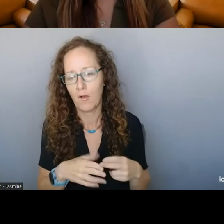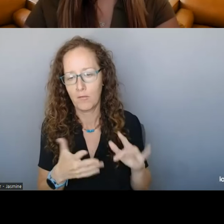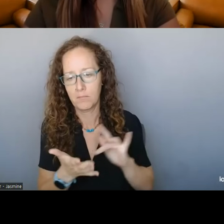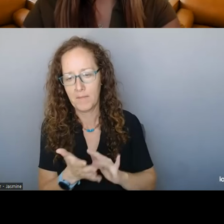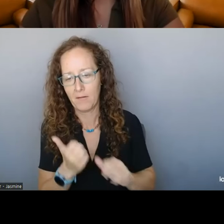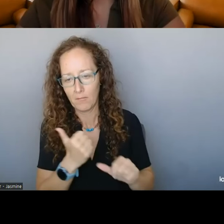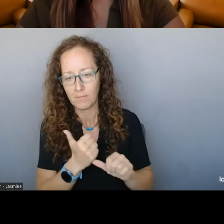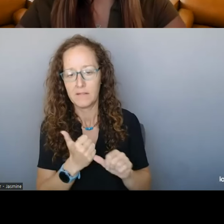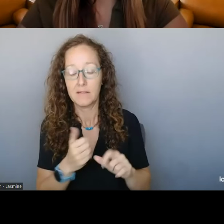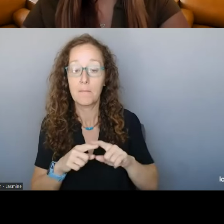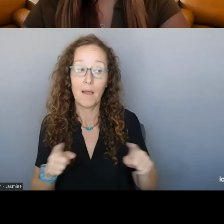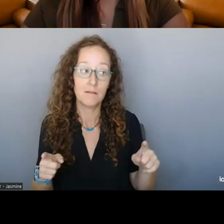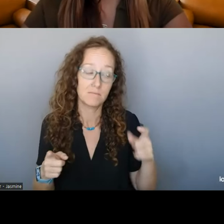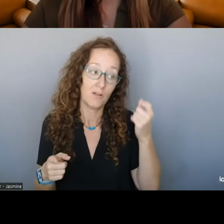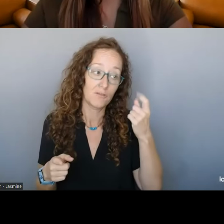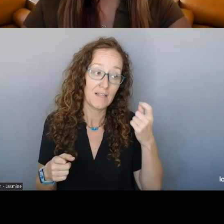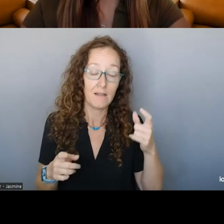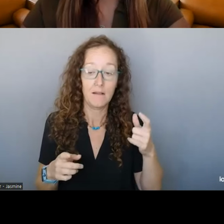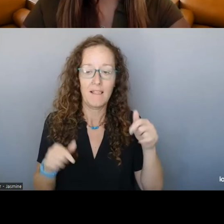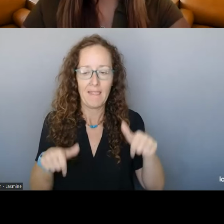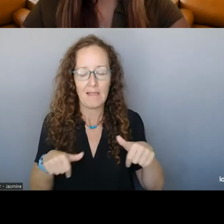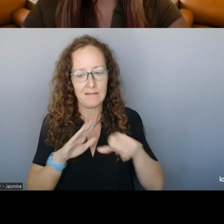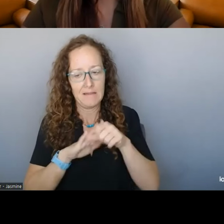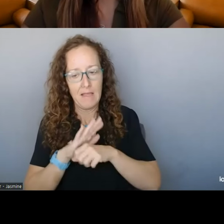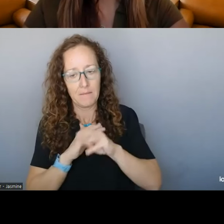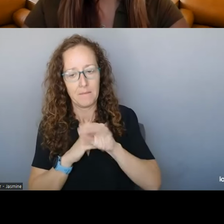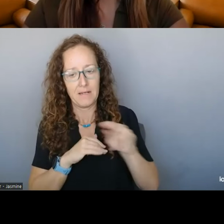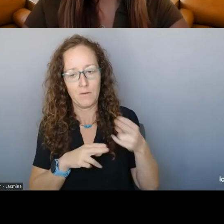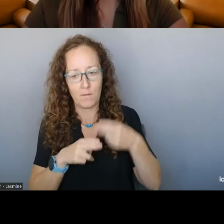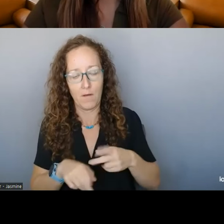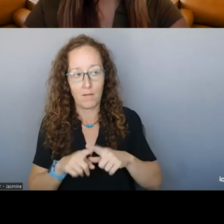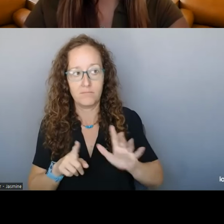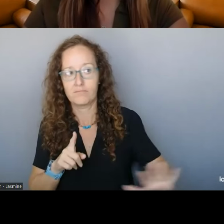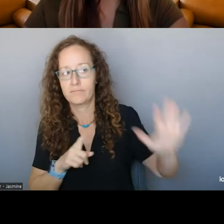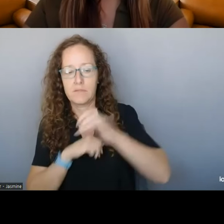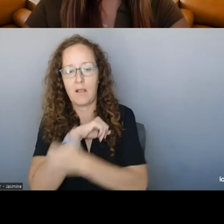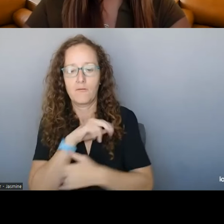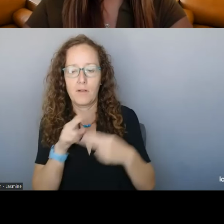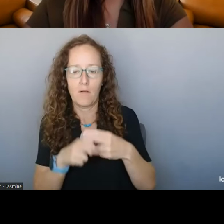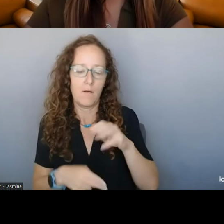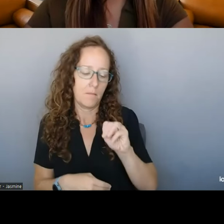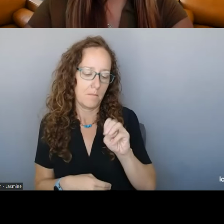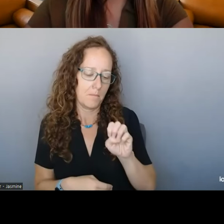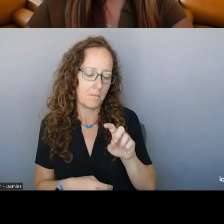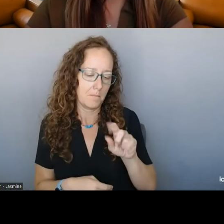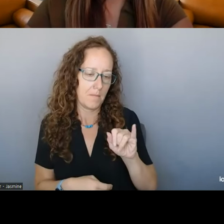throughout the country. So there is extra help available with that as well.